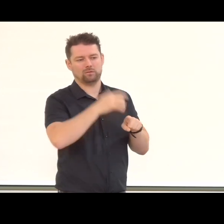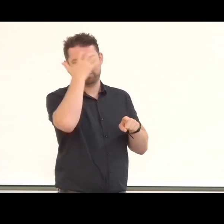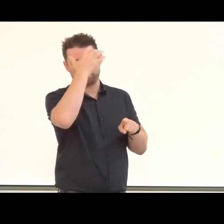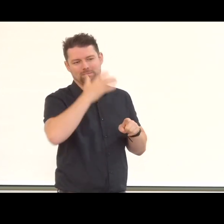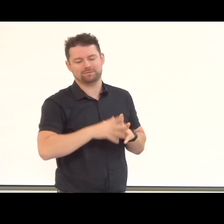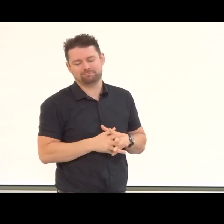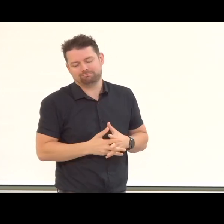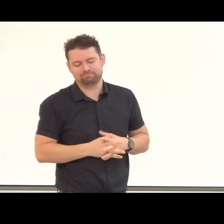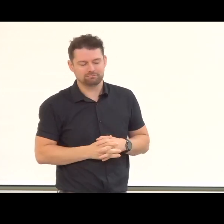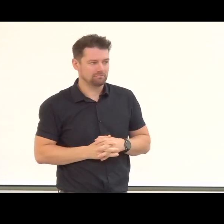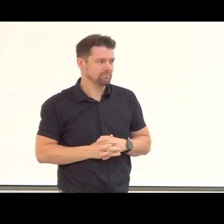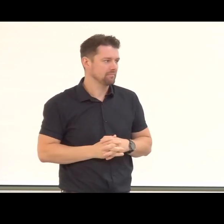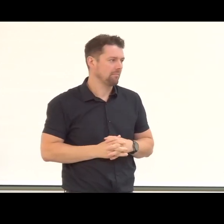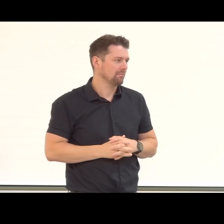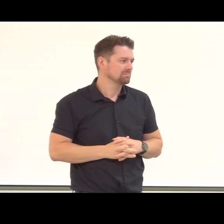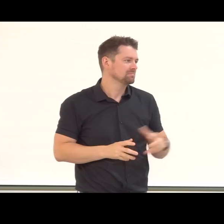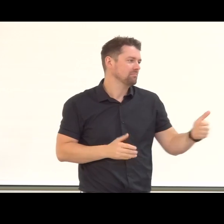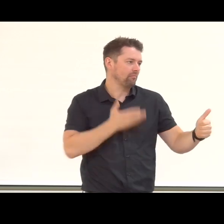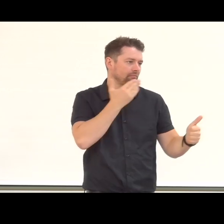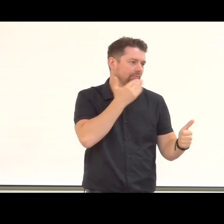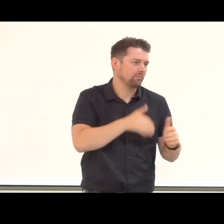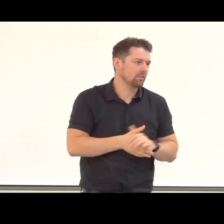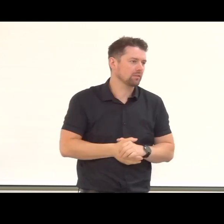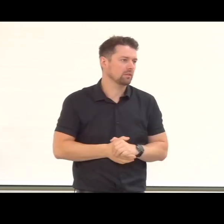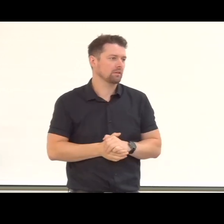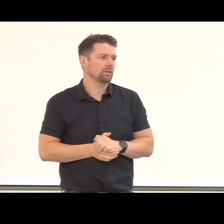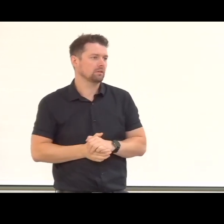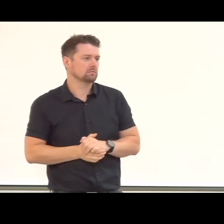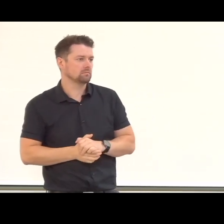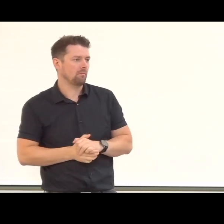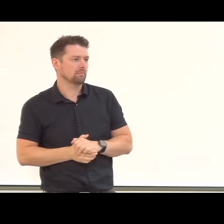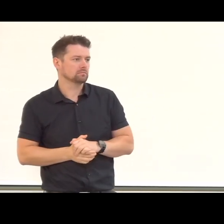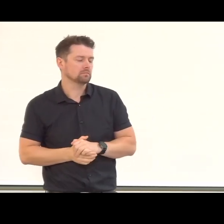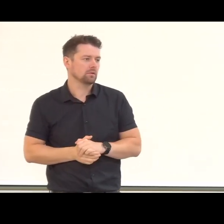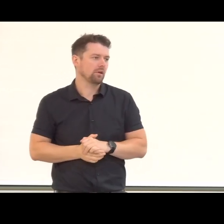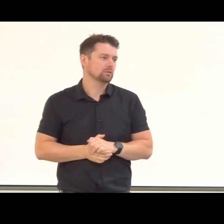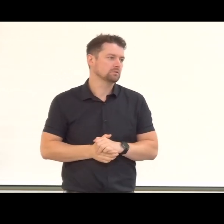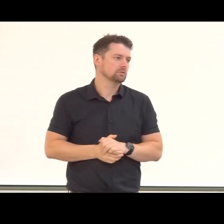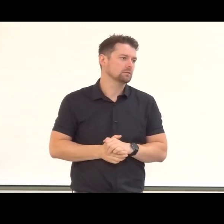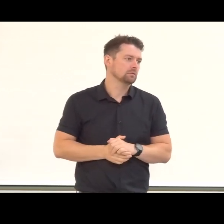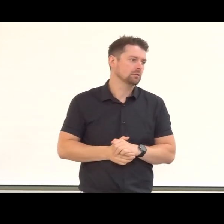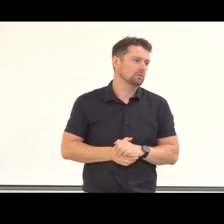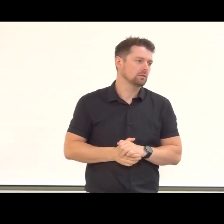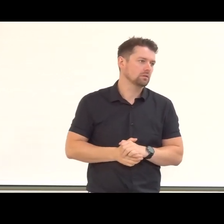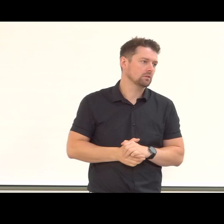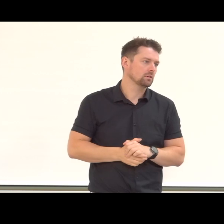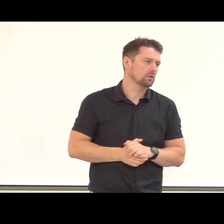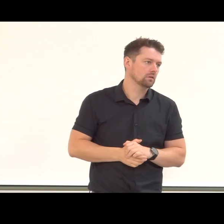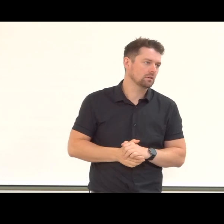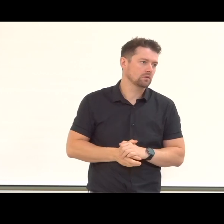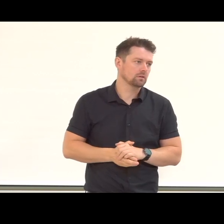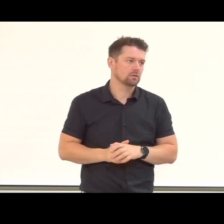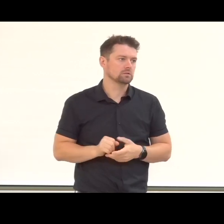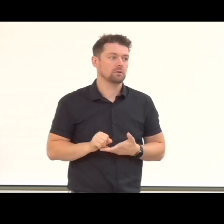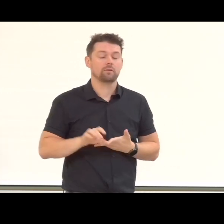with this diplomatic answer. Okay. Thank you for your answer. But Steve, you got EU funding, so you got some very